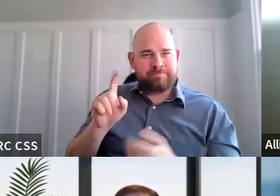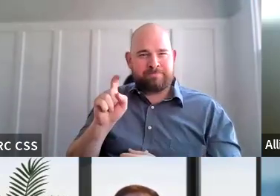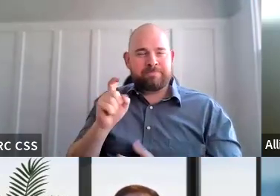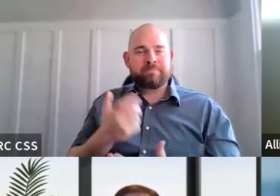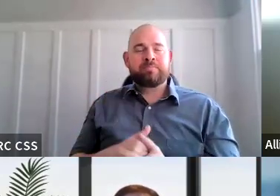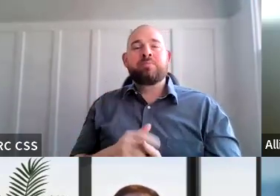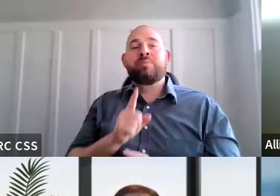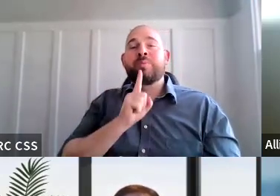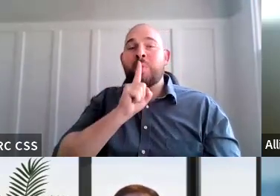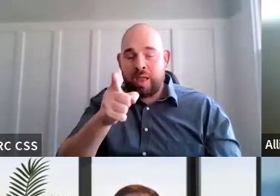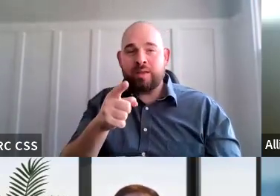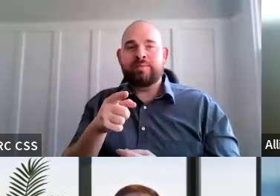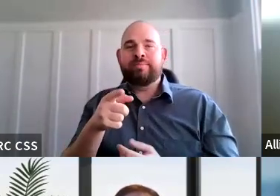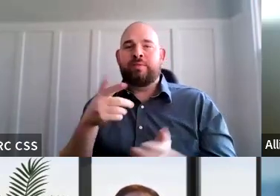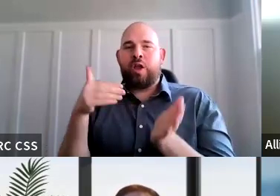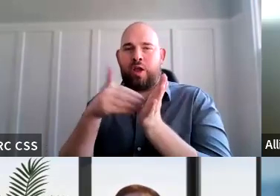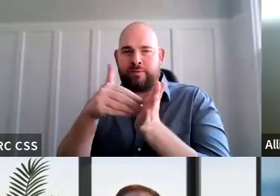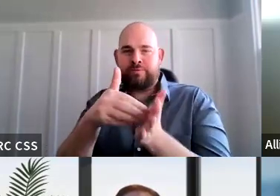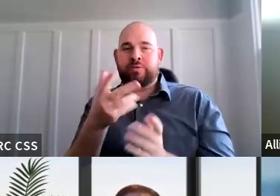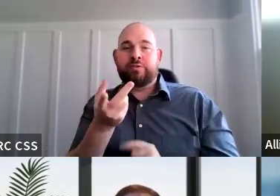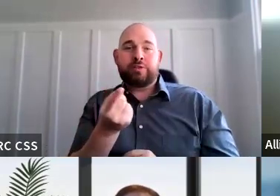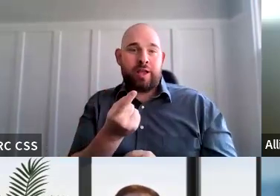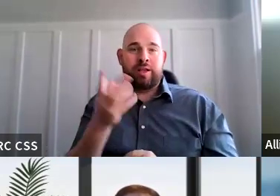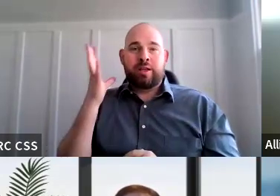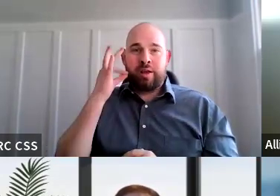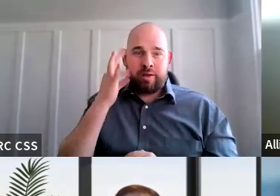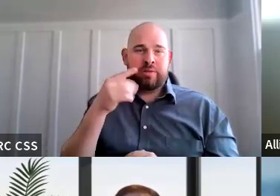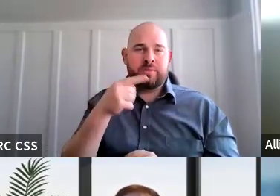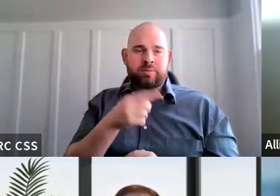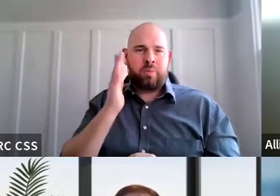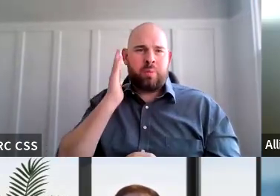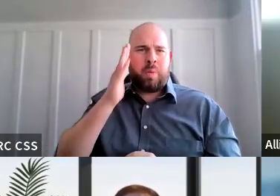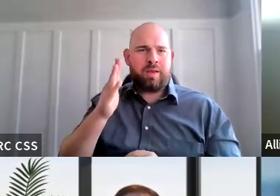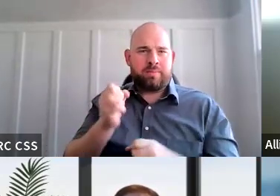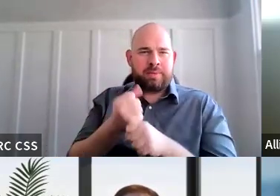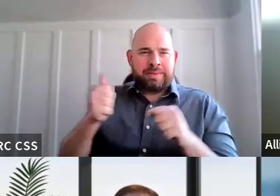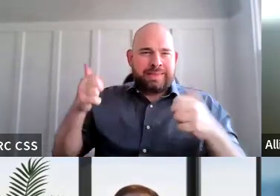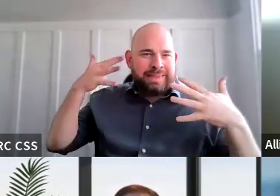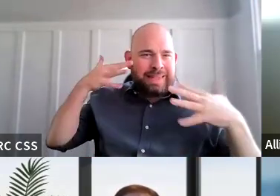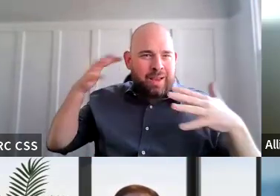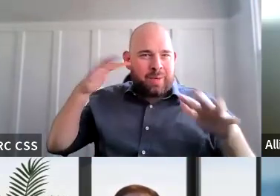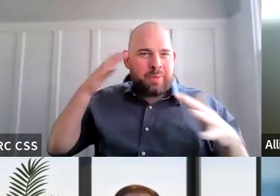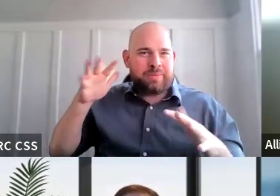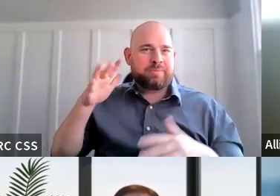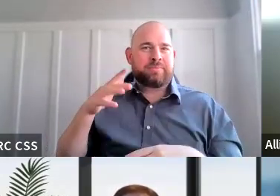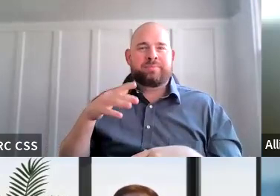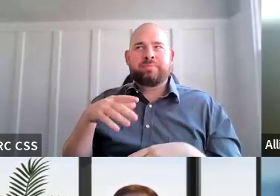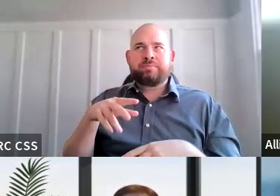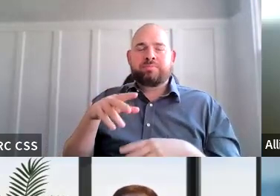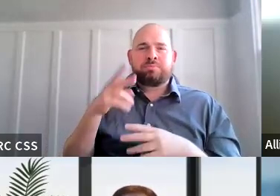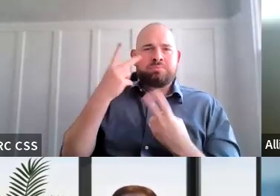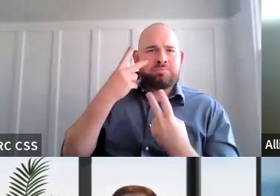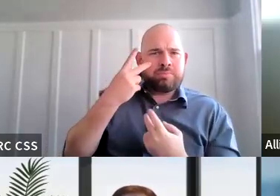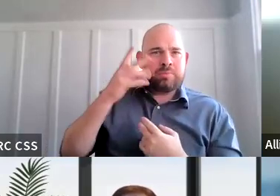I think that pets often learn a lot and develop relationships with their owner, and I think that this is possible. Oftentimes, cats